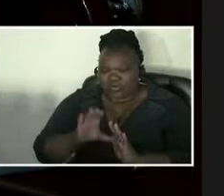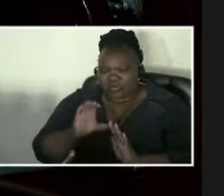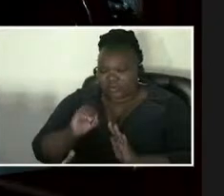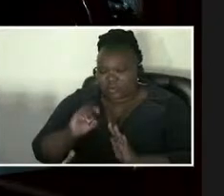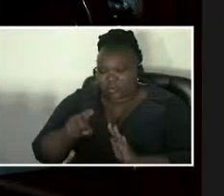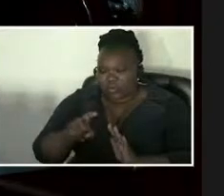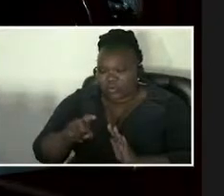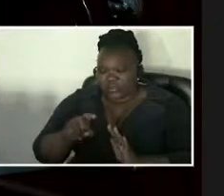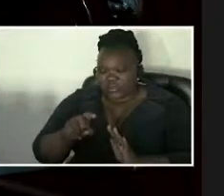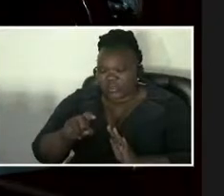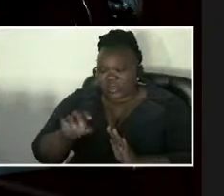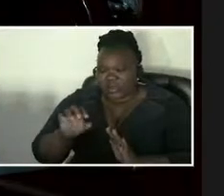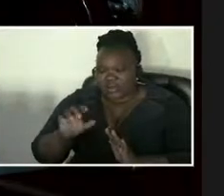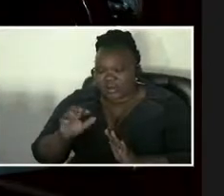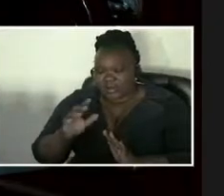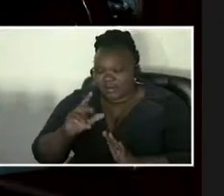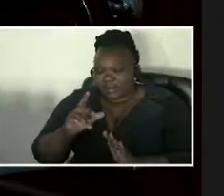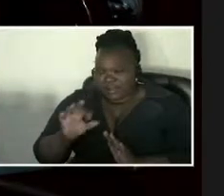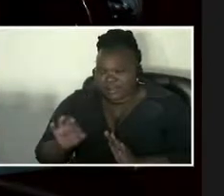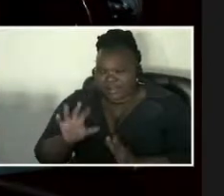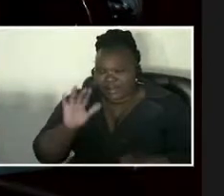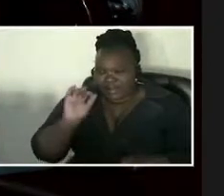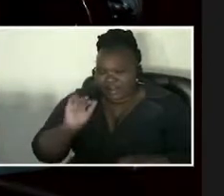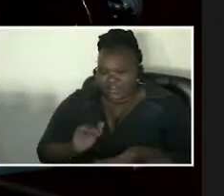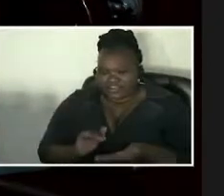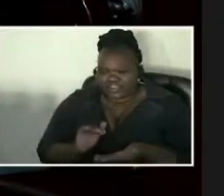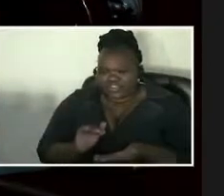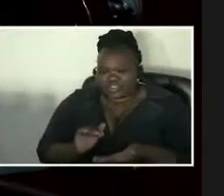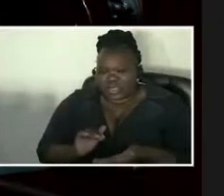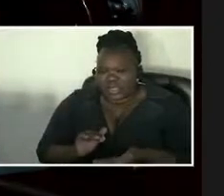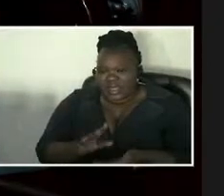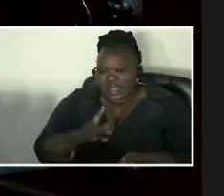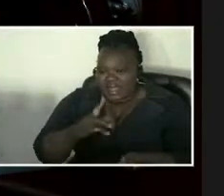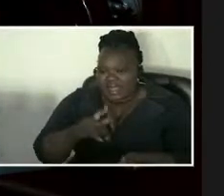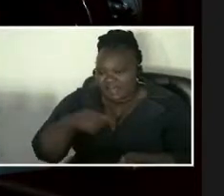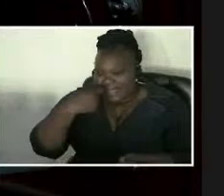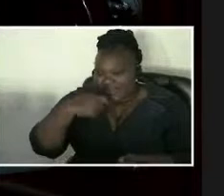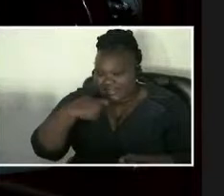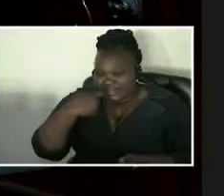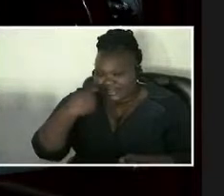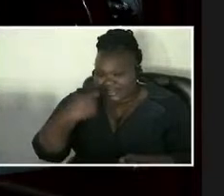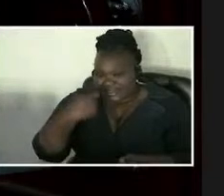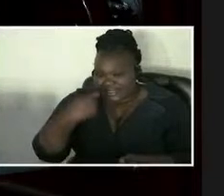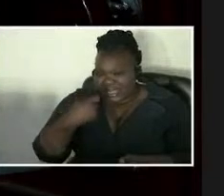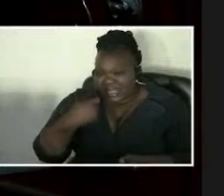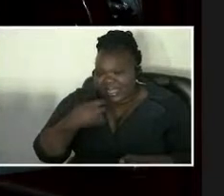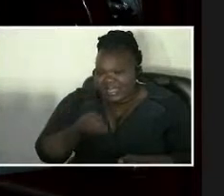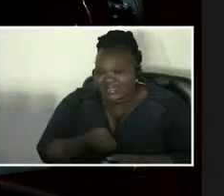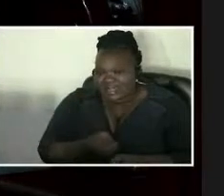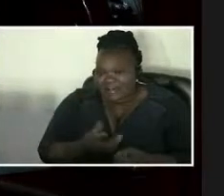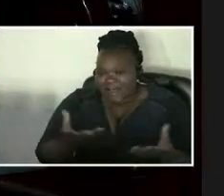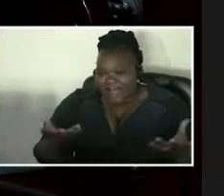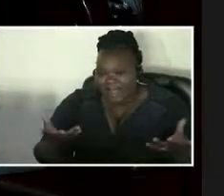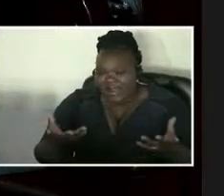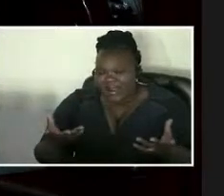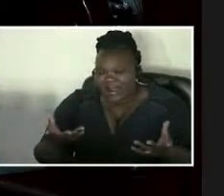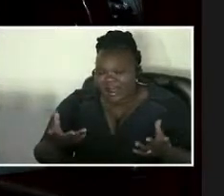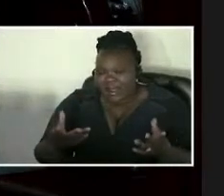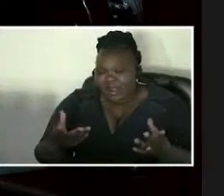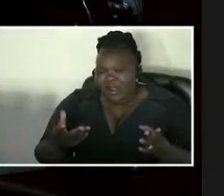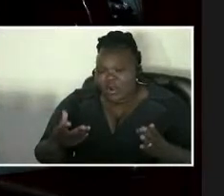incurred budget cuts services like medicine medical supplies property related